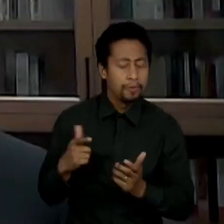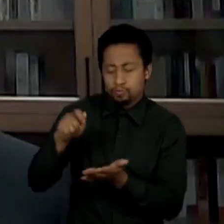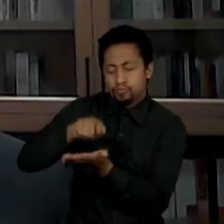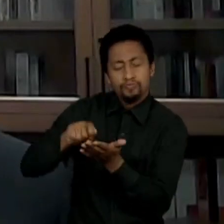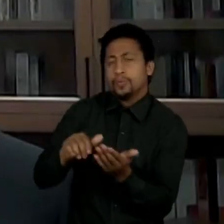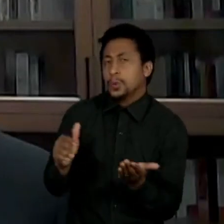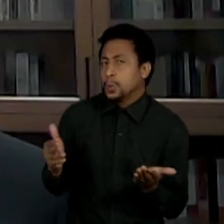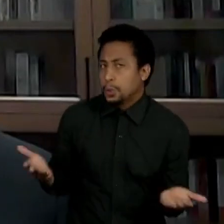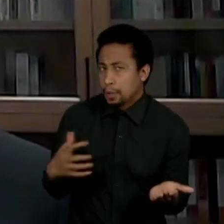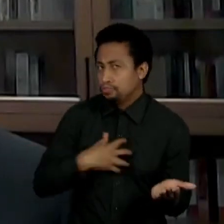that's really where I come from.